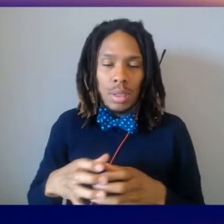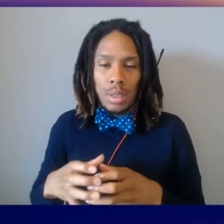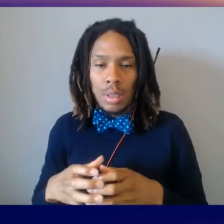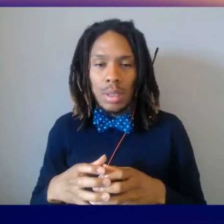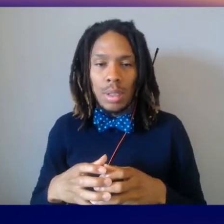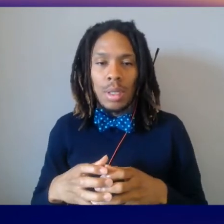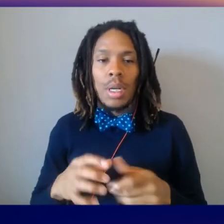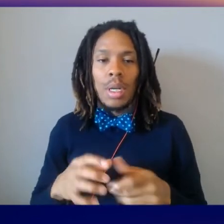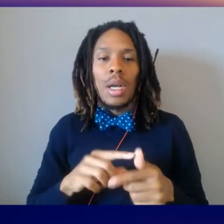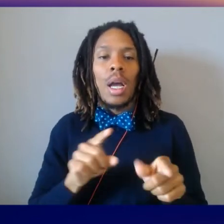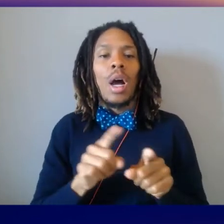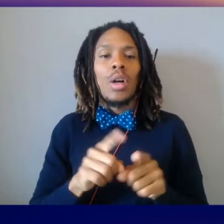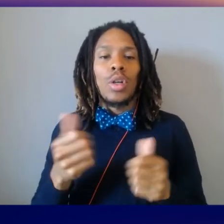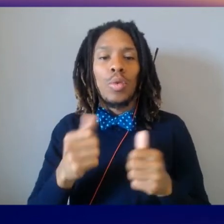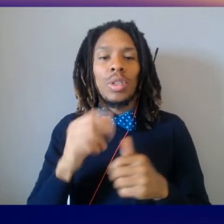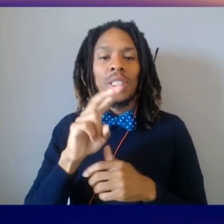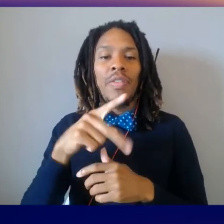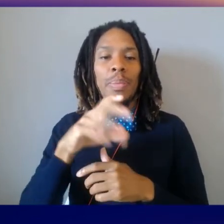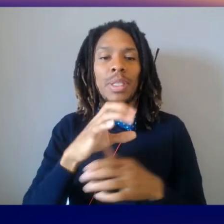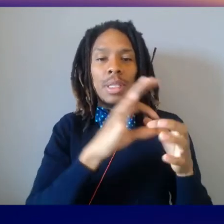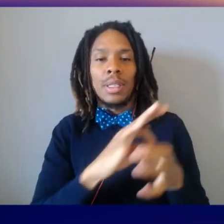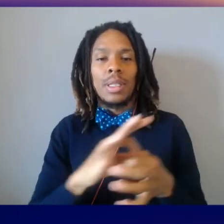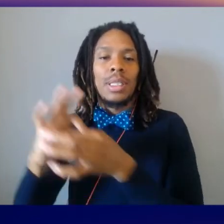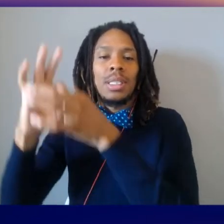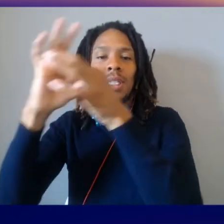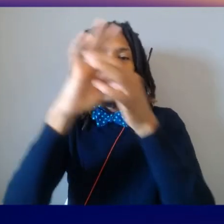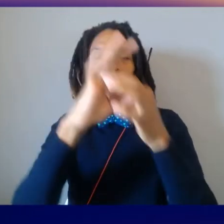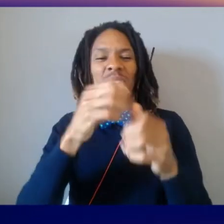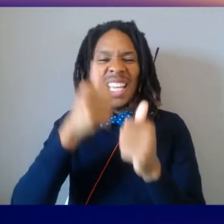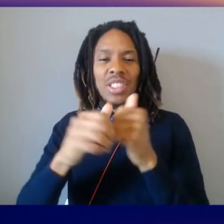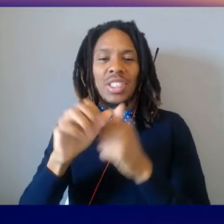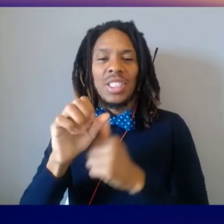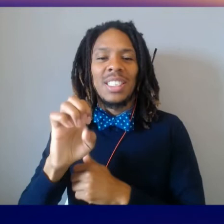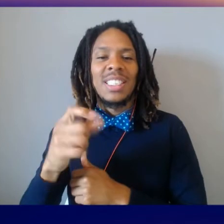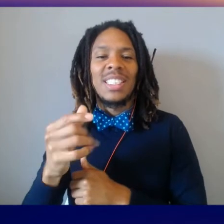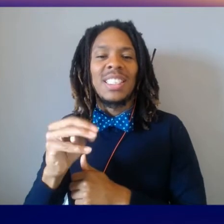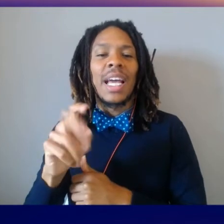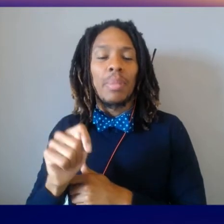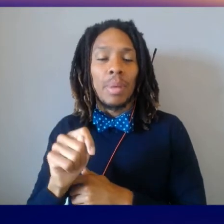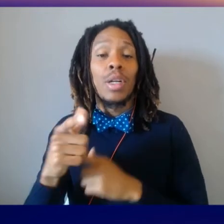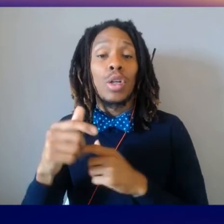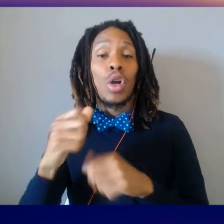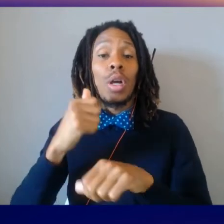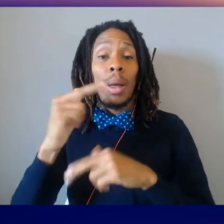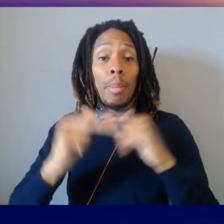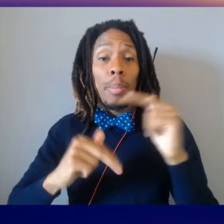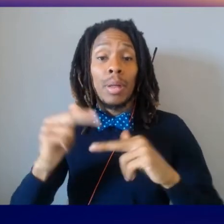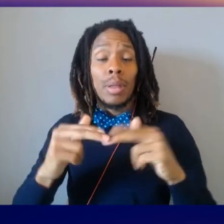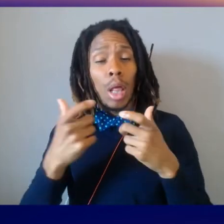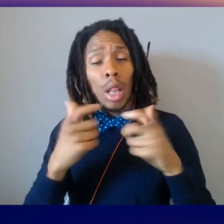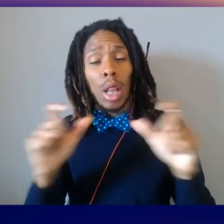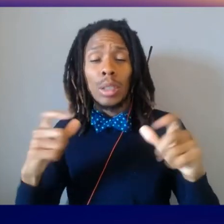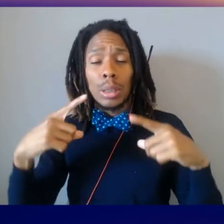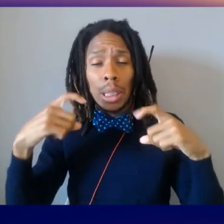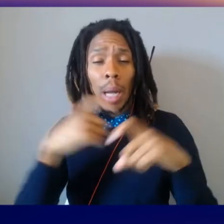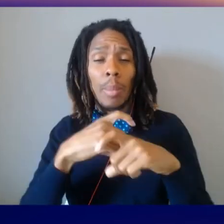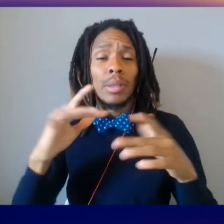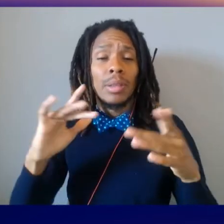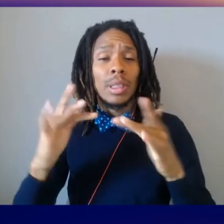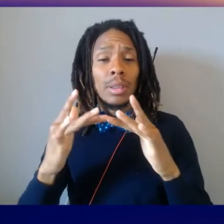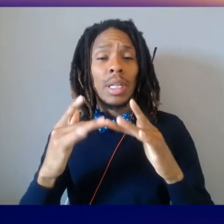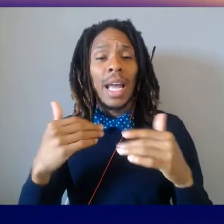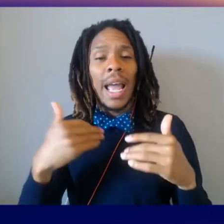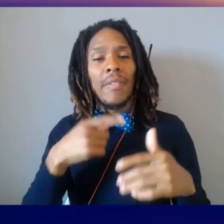what VPCs are associated with each segment. Right? So when you're building this really large, complex networks, having this